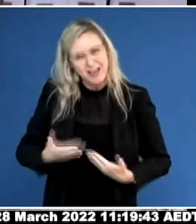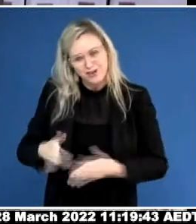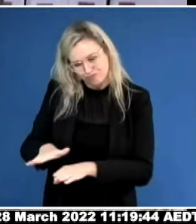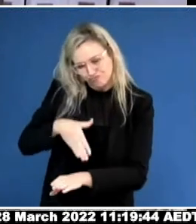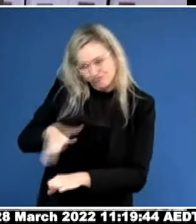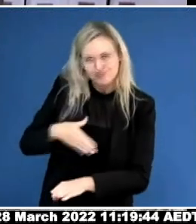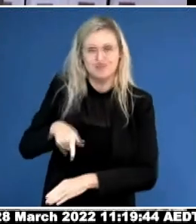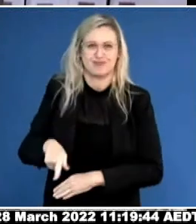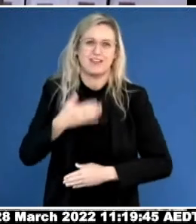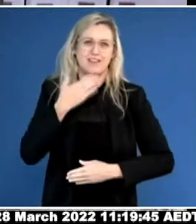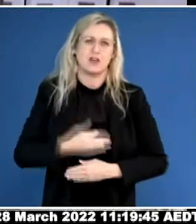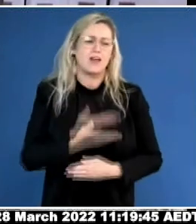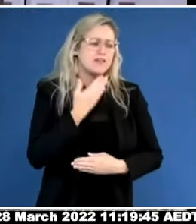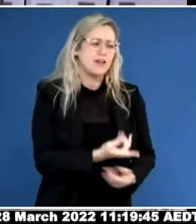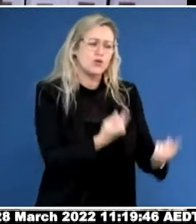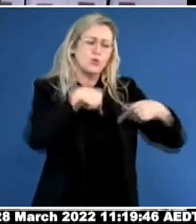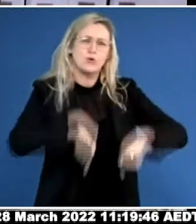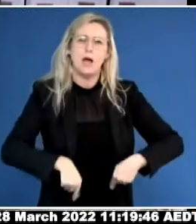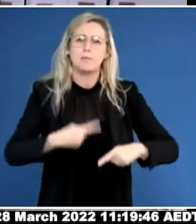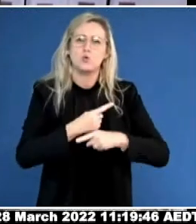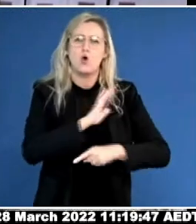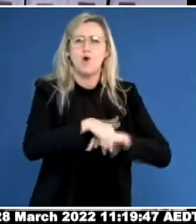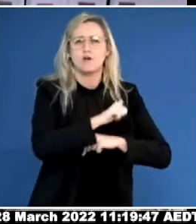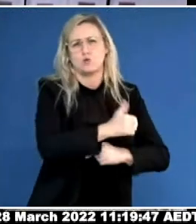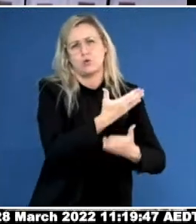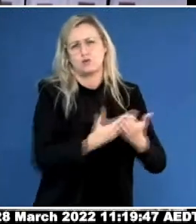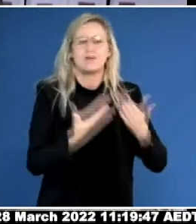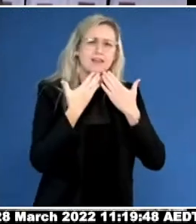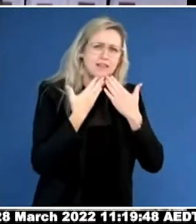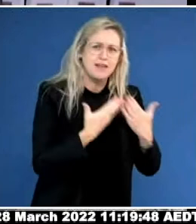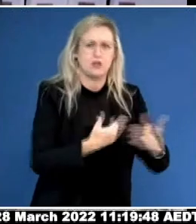very much appreciate it. Thank you. Yeah. Thank you.